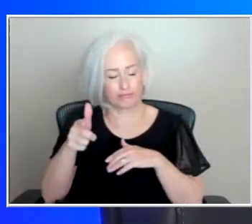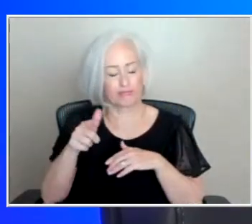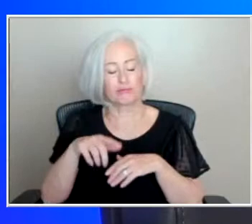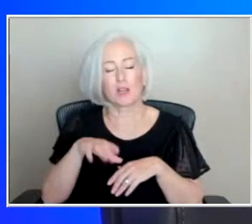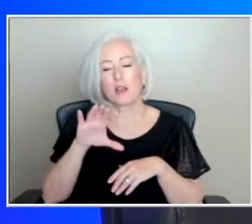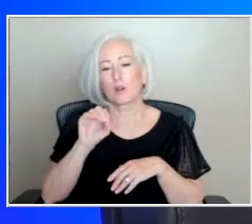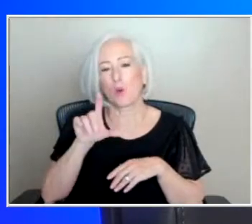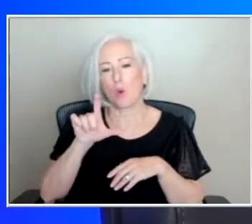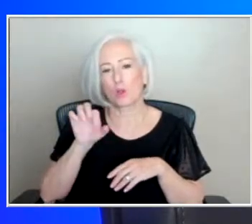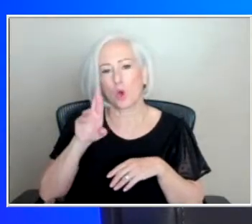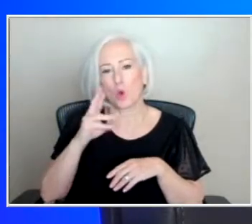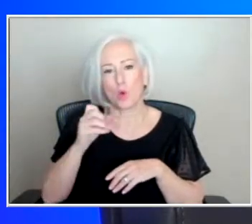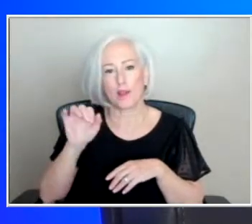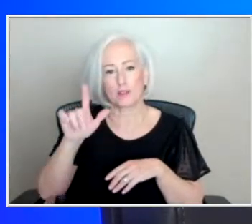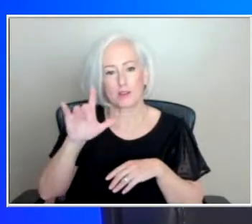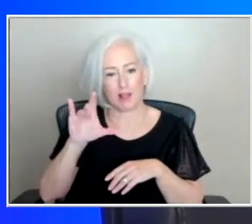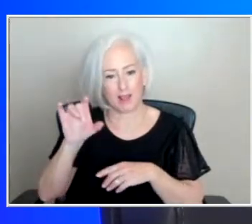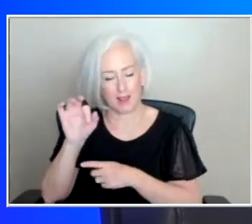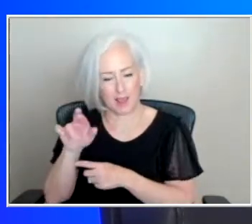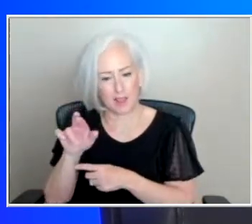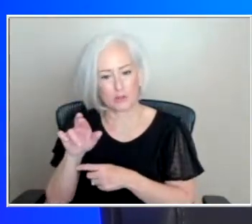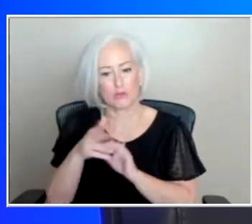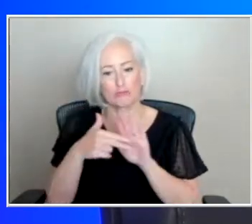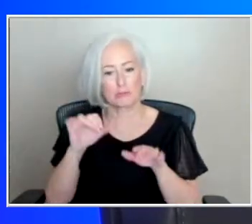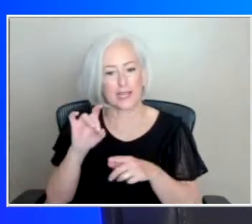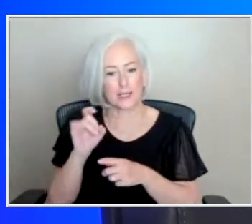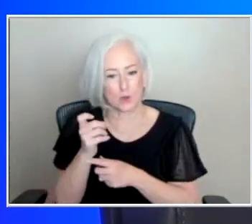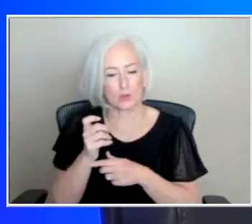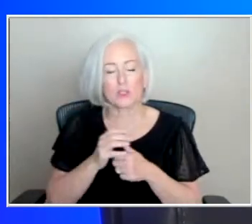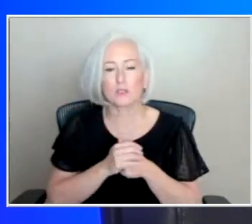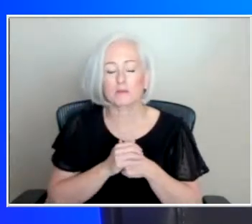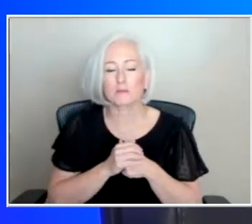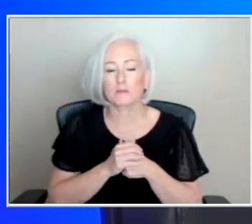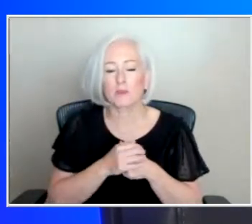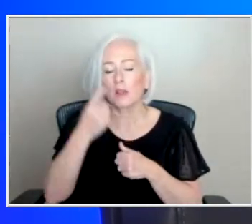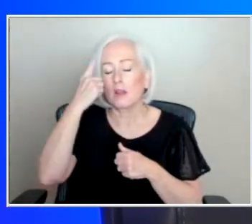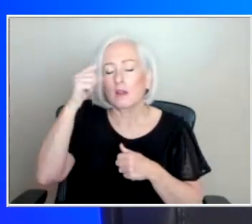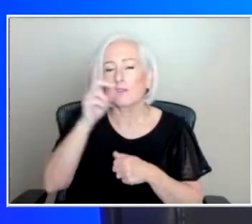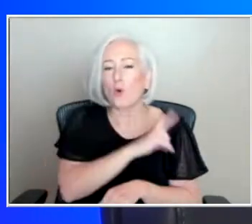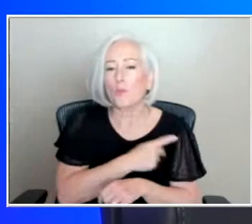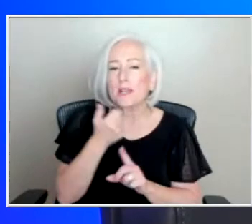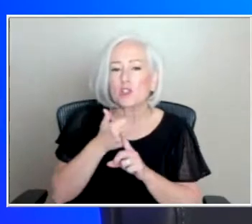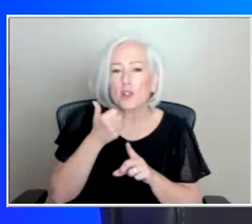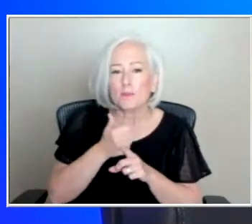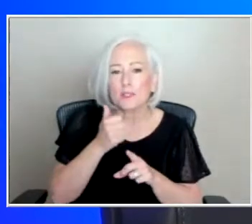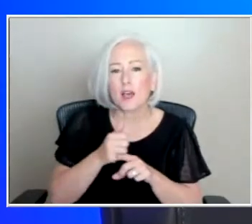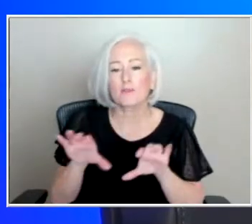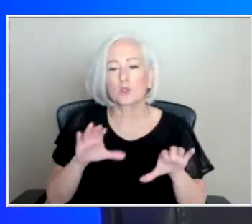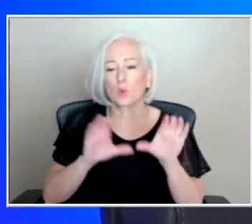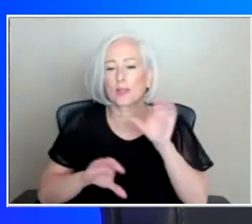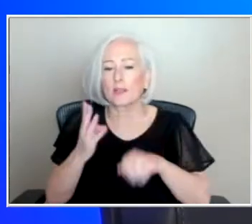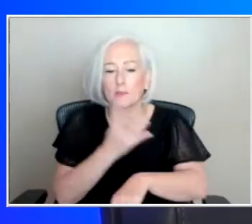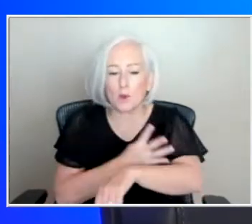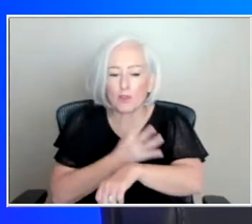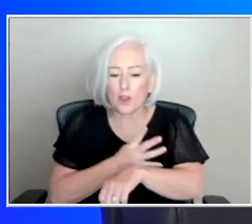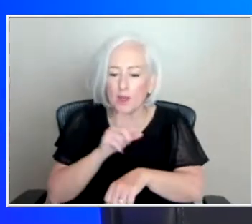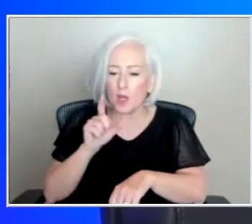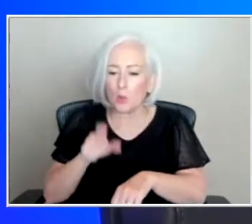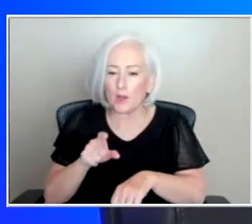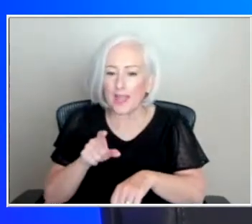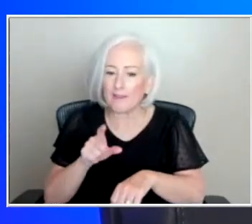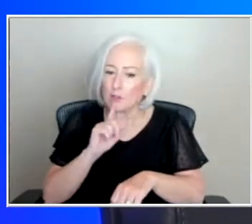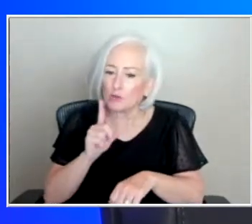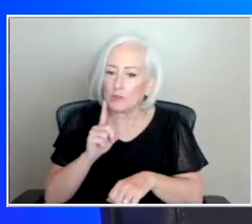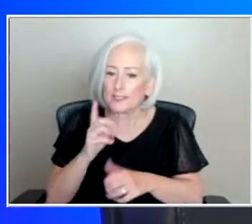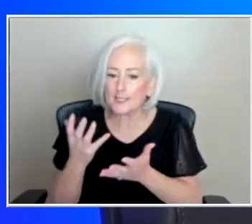Patients who are undergoing chemotherapy, we have to maximize everything we can to control the